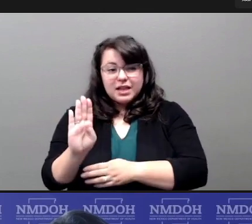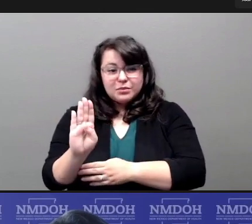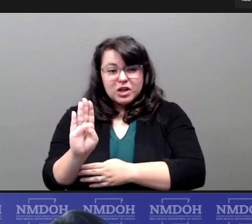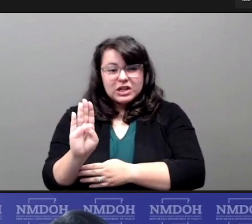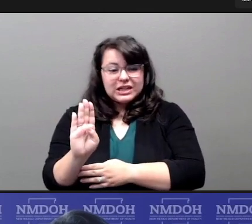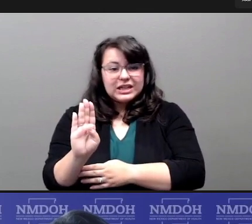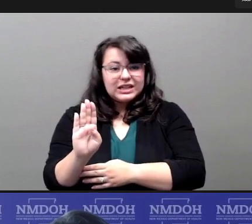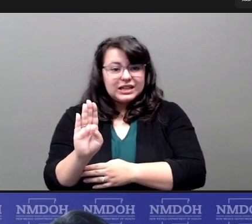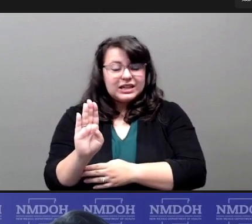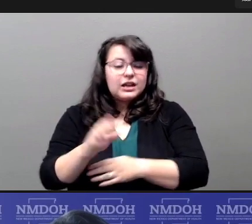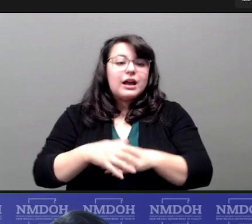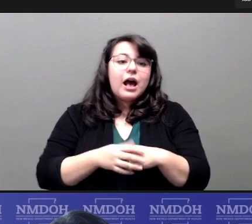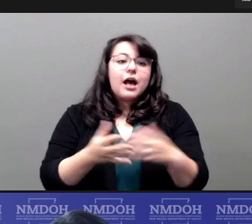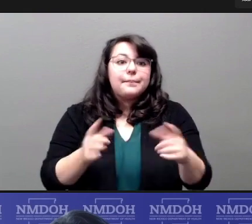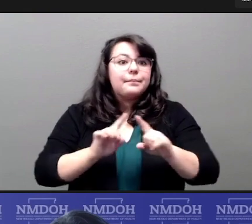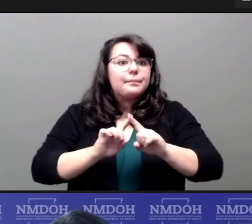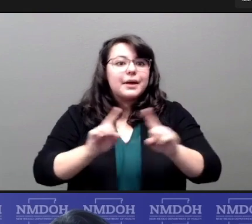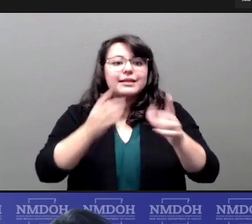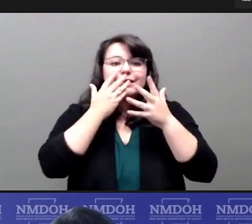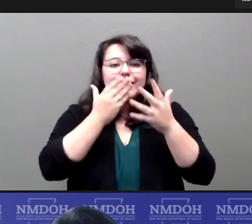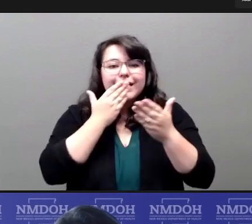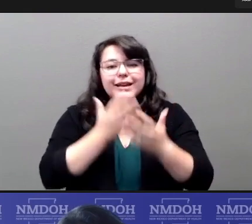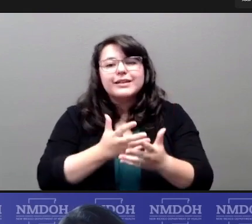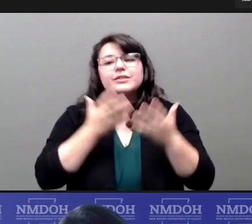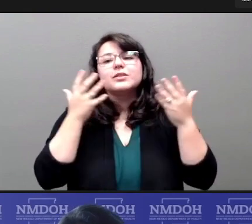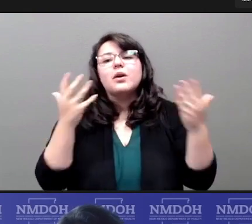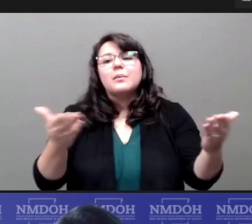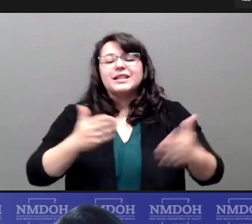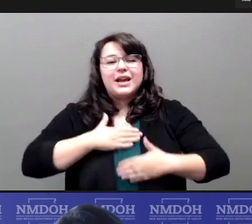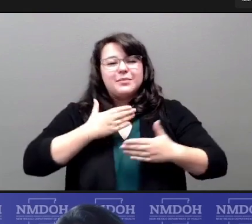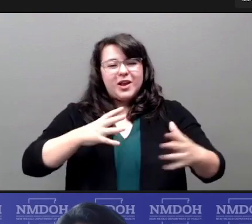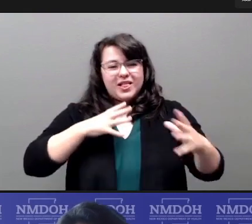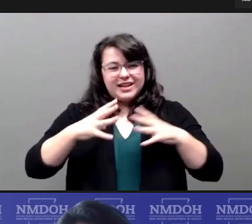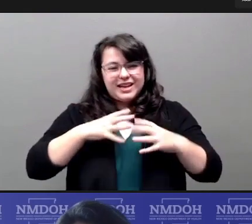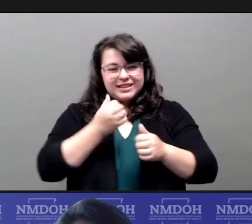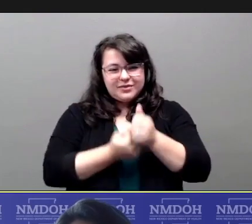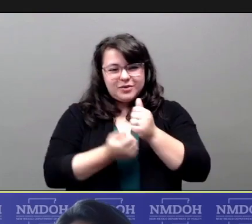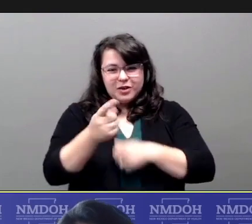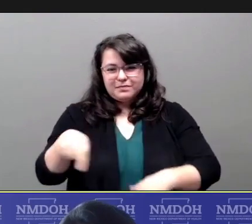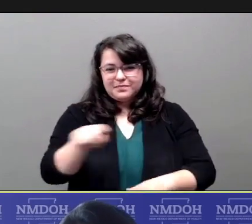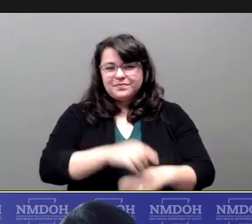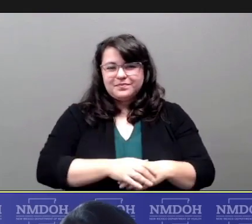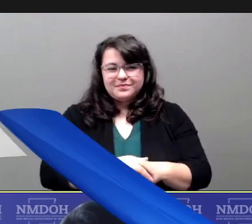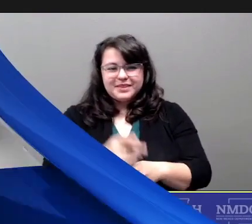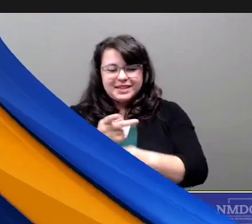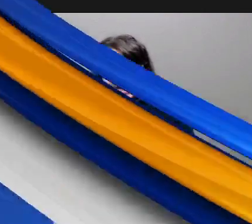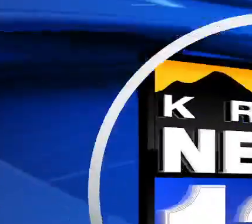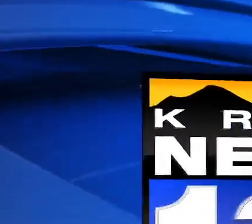on the feed, but thank you very much. Happy holidays, everyone. Take care. Yeah. Bye-bye.